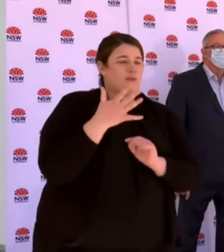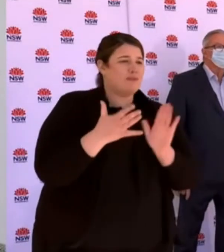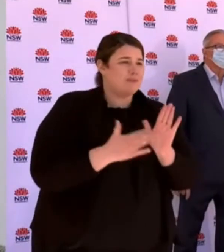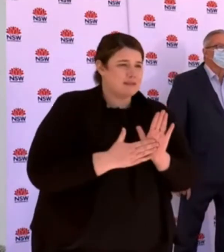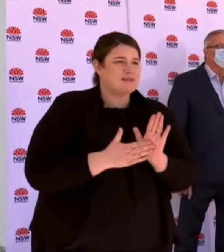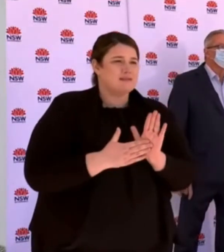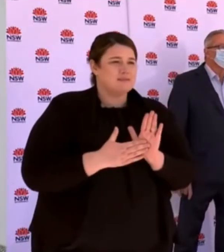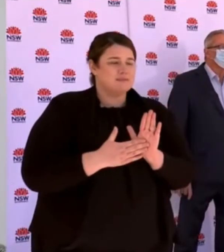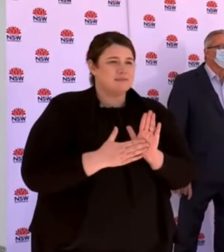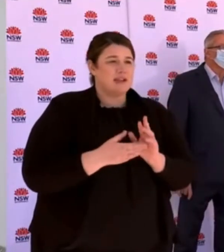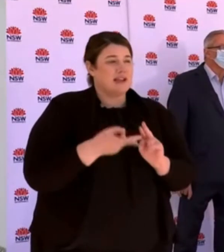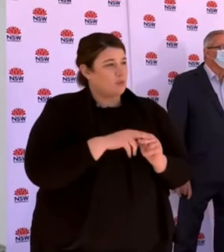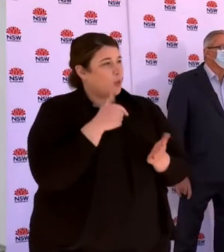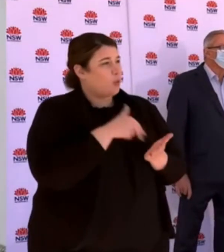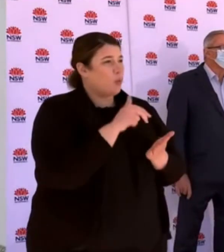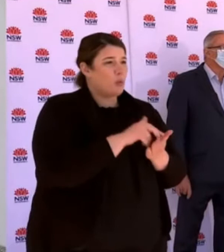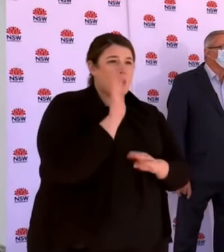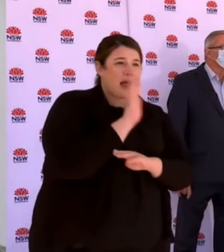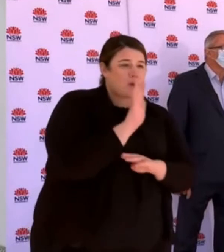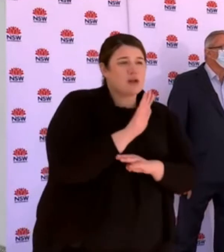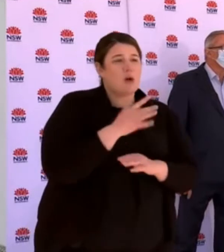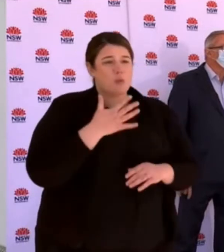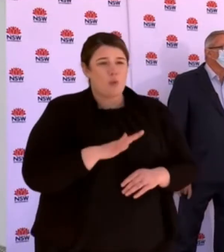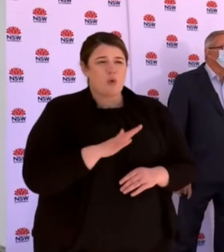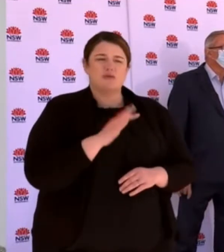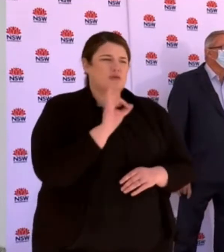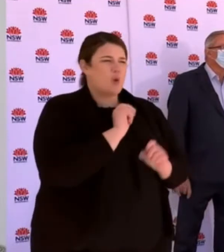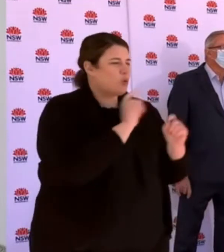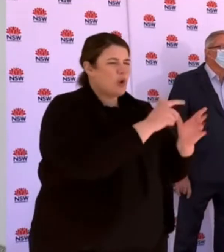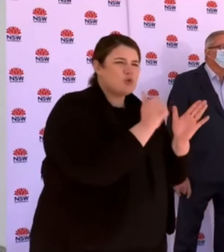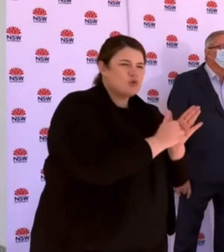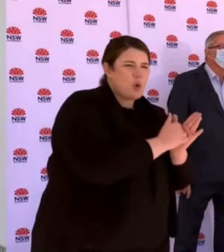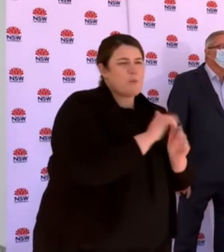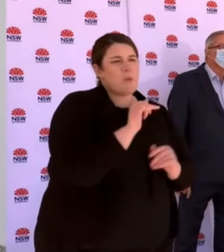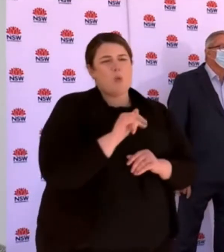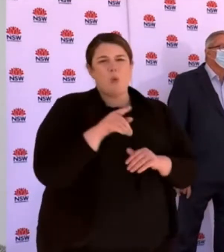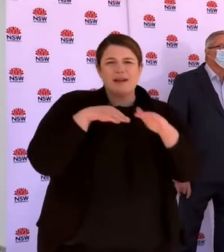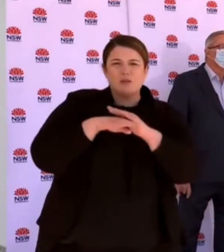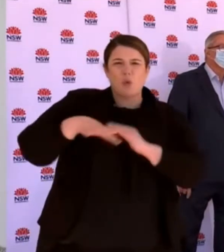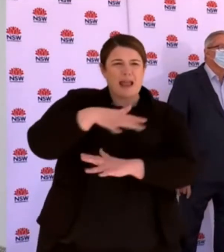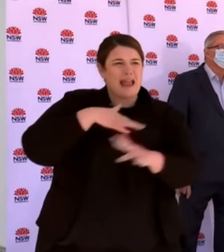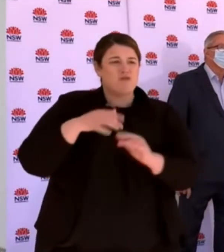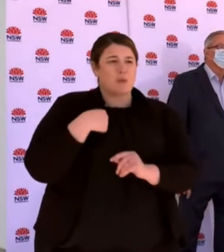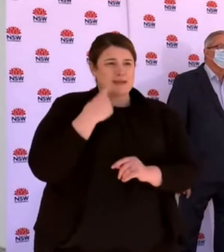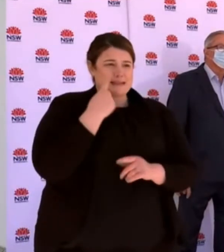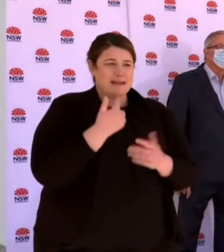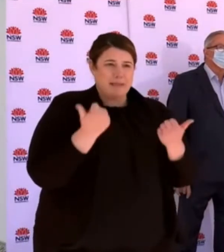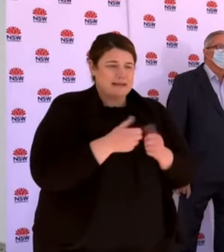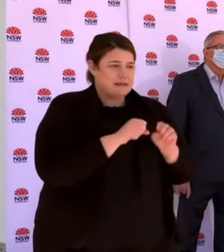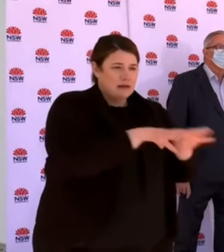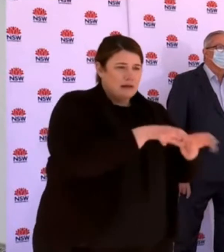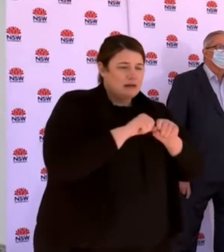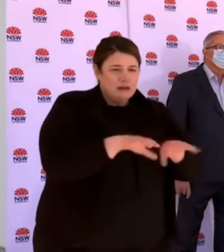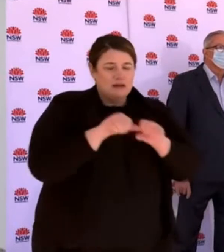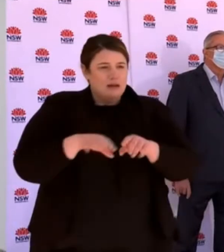can, if you want to get that exercise, please avoid shopping centres or indoor areas. That's where the virus is transmitting.